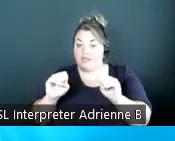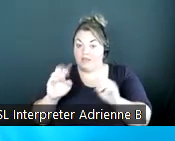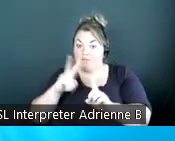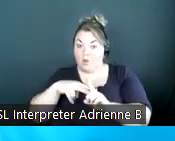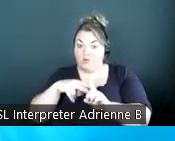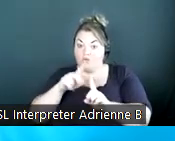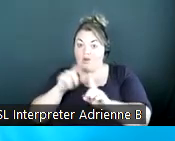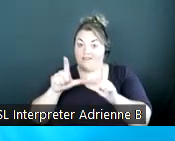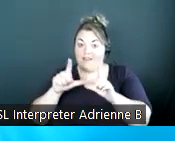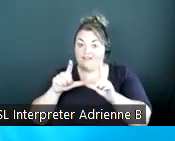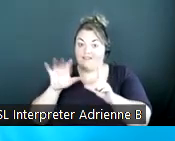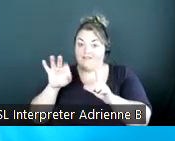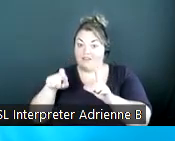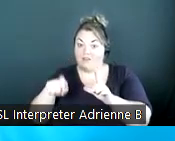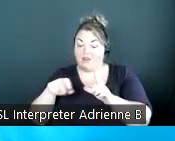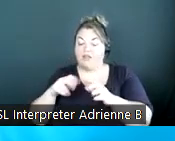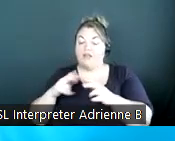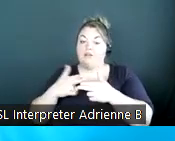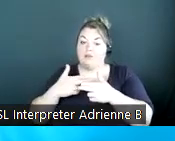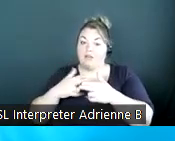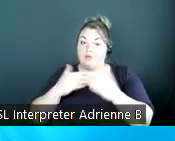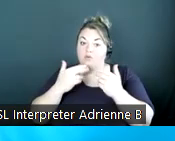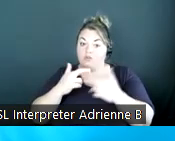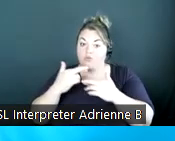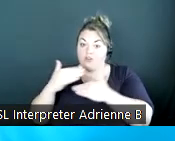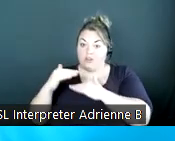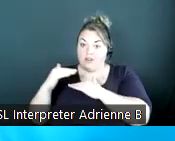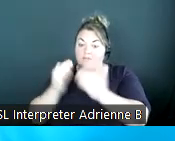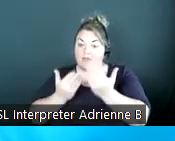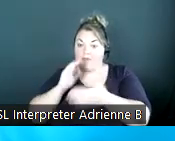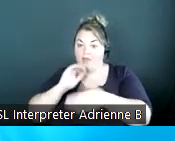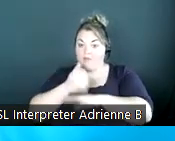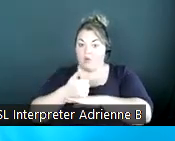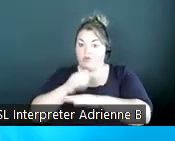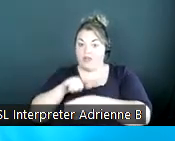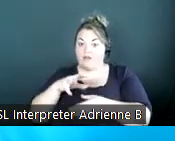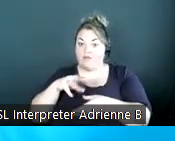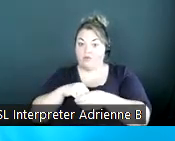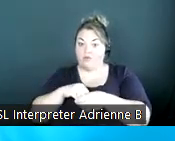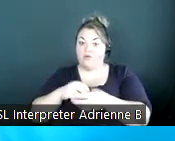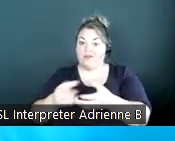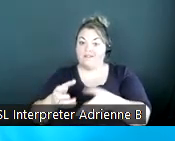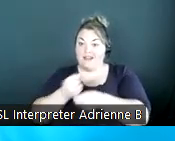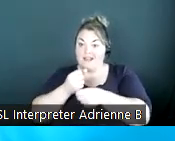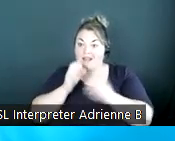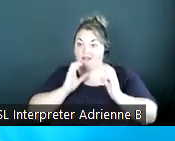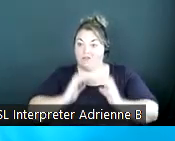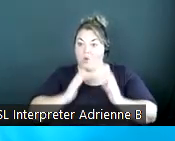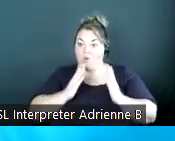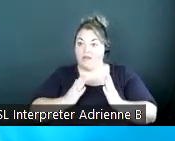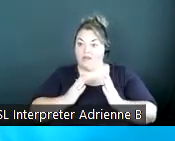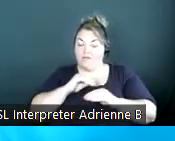necessary. Intermediate restrictions may be imposed, which may include retaining a consultant, additional